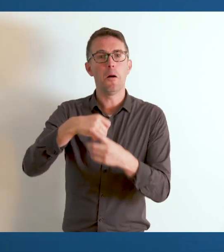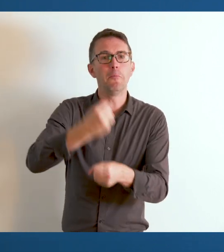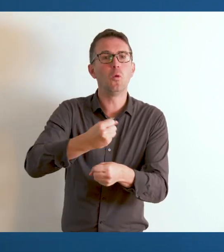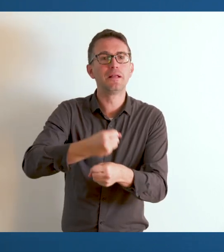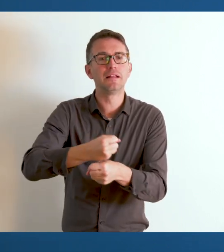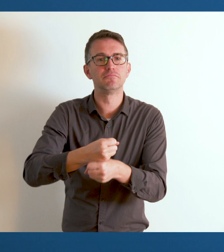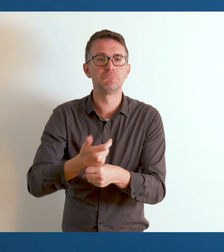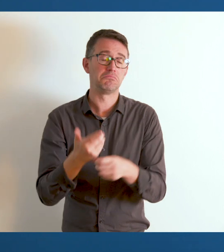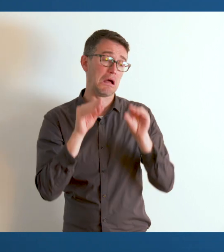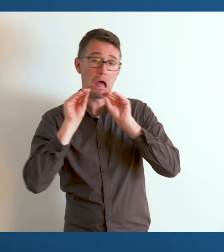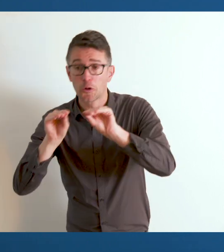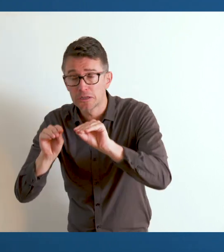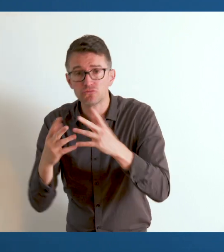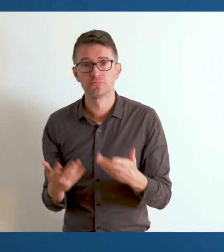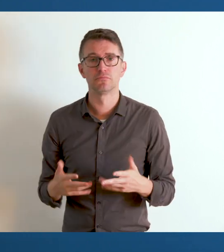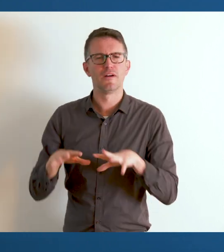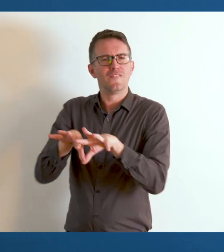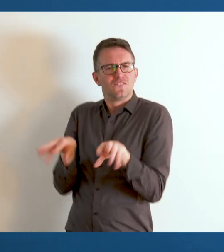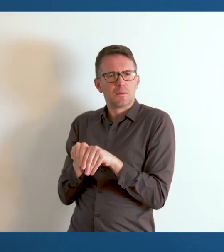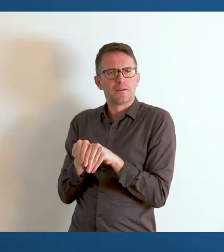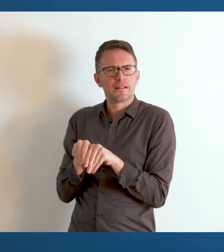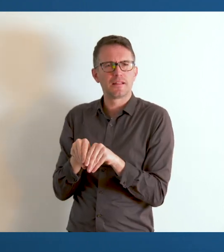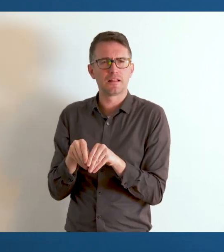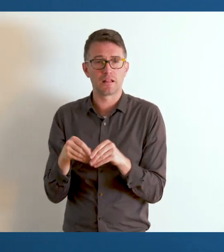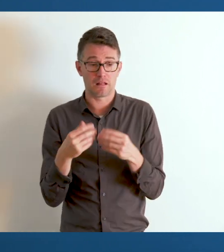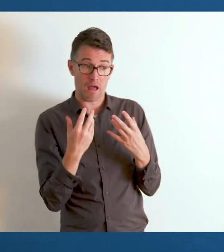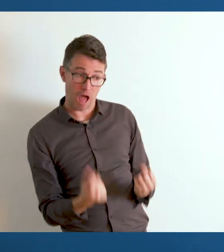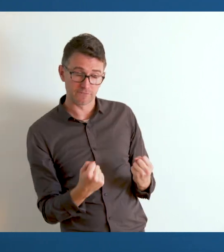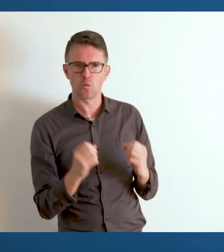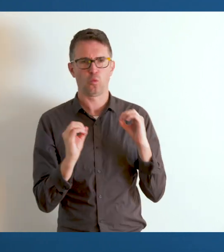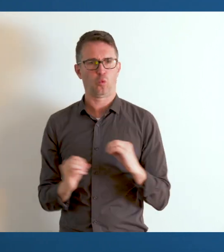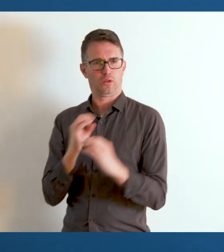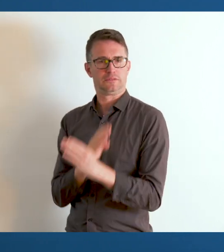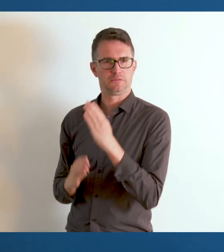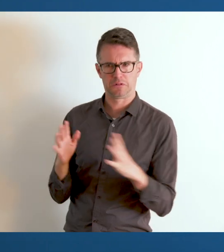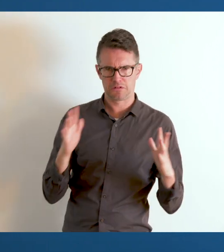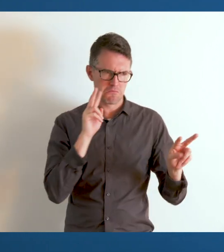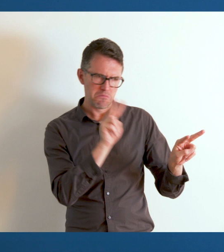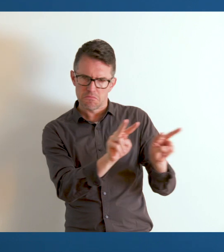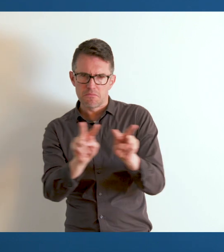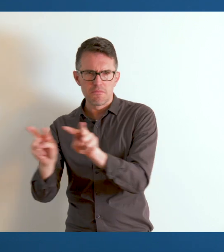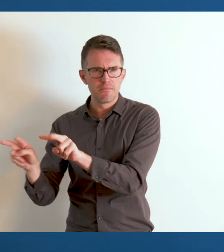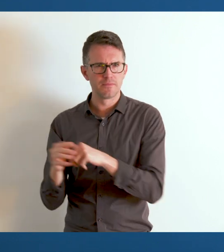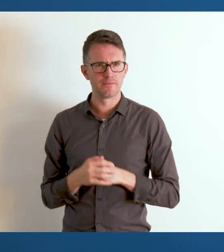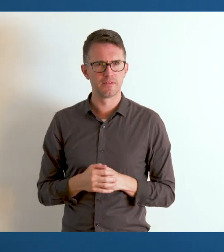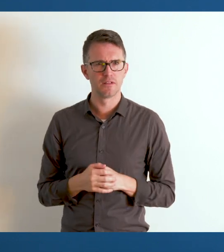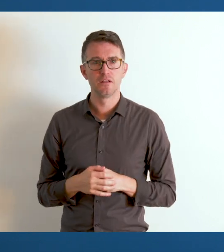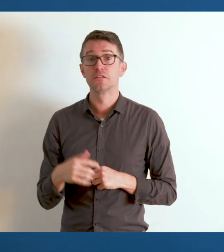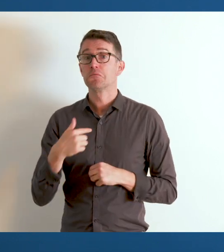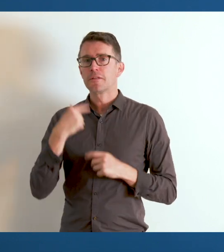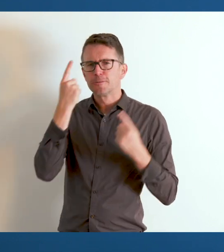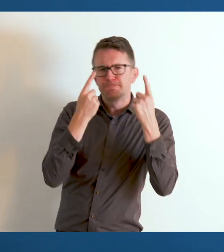education, family life for those with and without disabilities, and to determine whether or not people